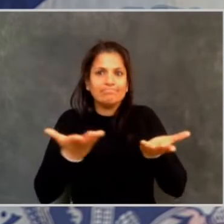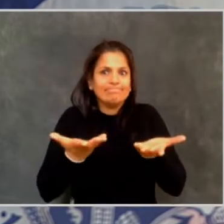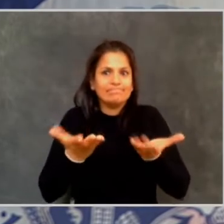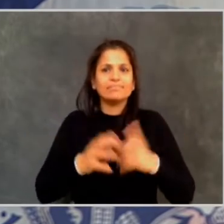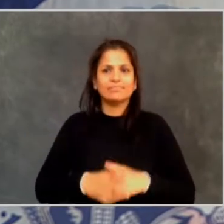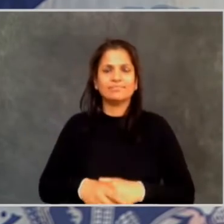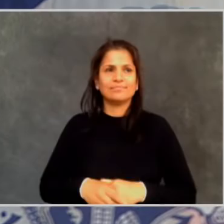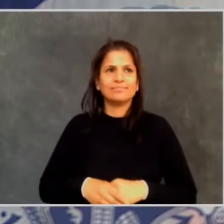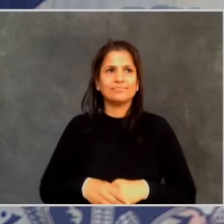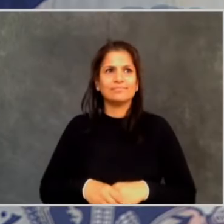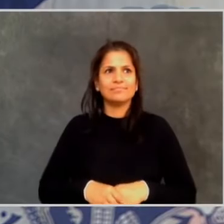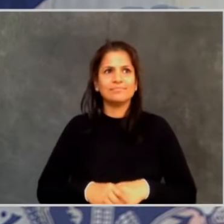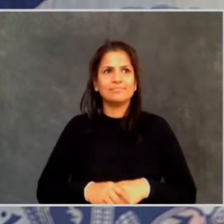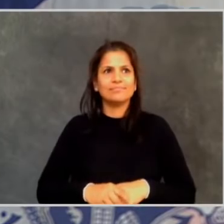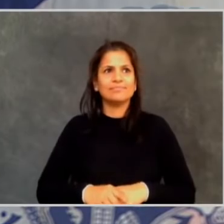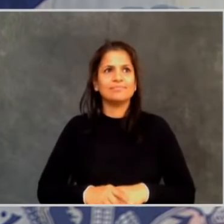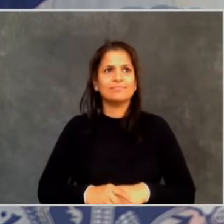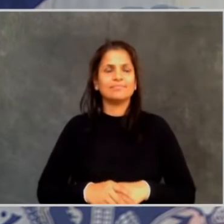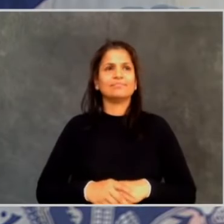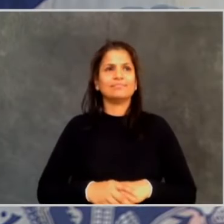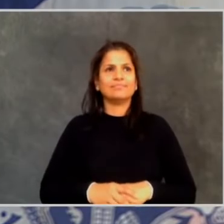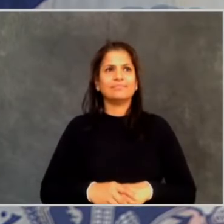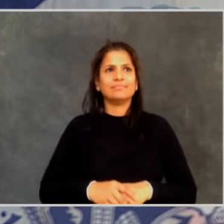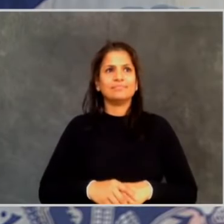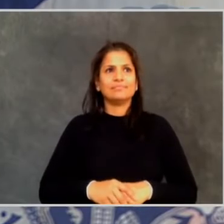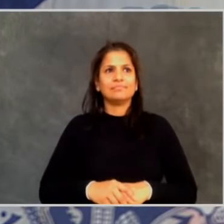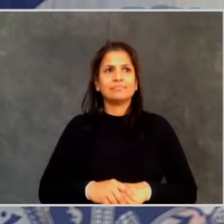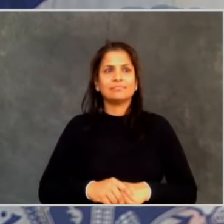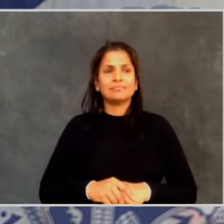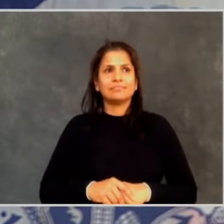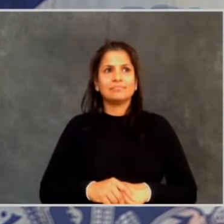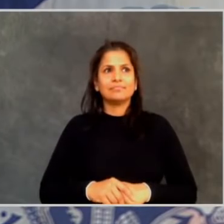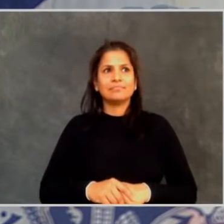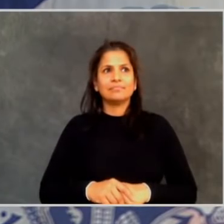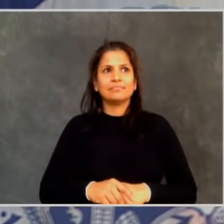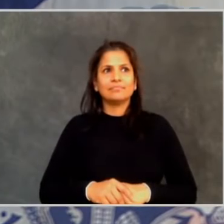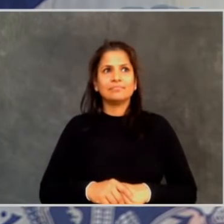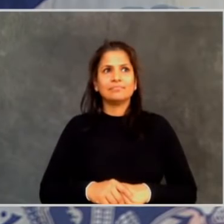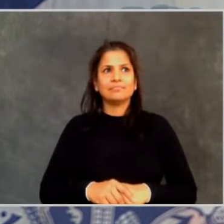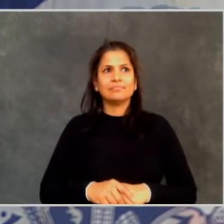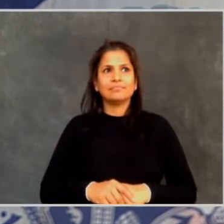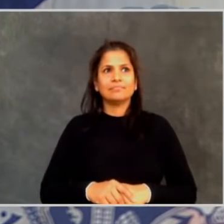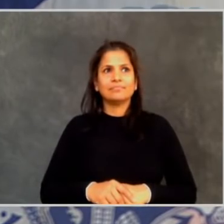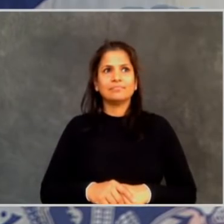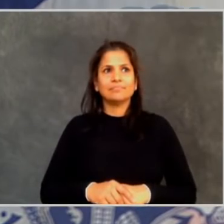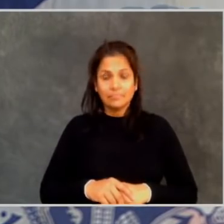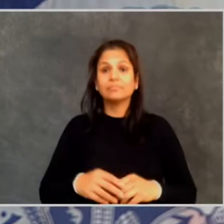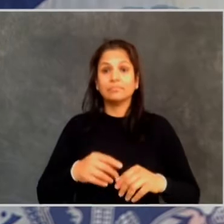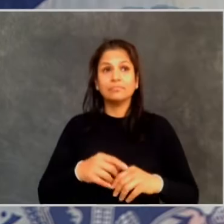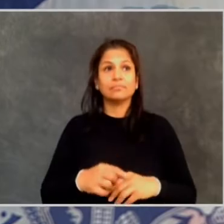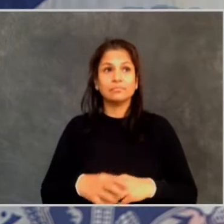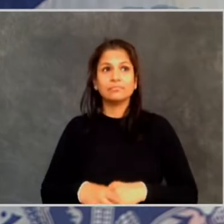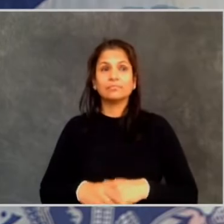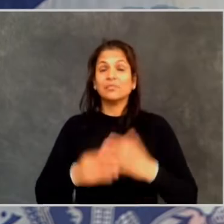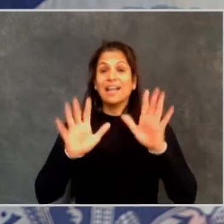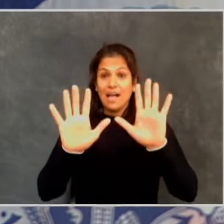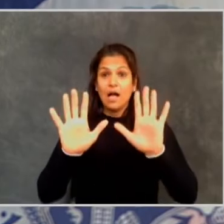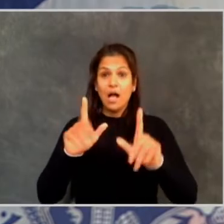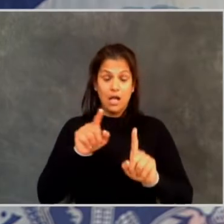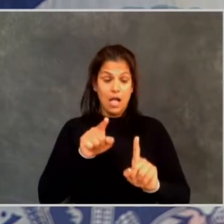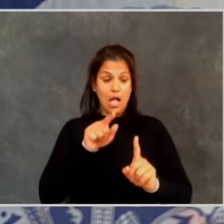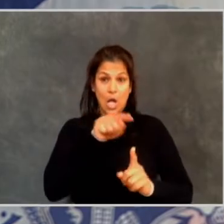big part of the strategy when it's really available on a broad level. I think the bigger point about